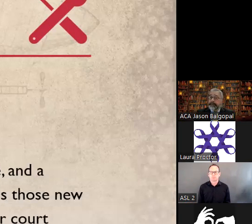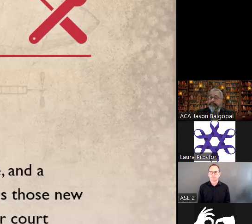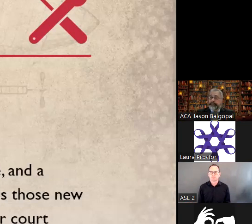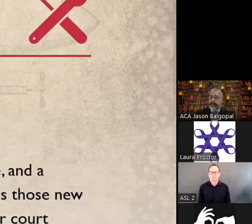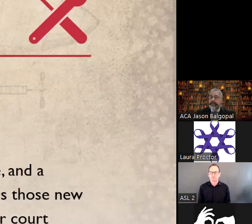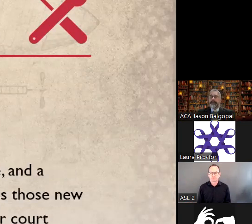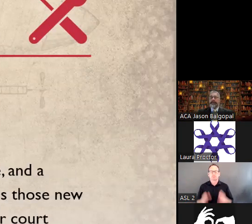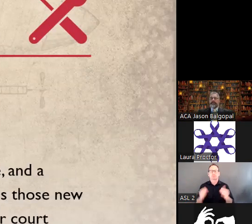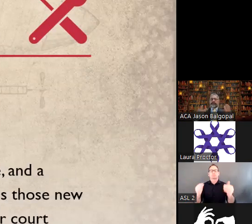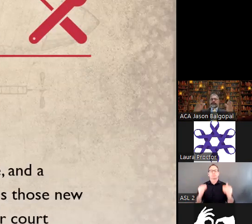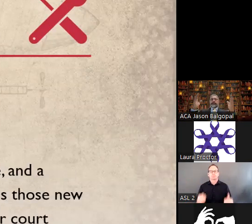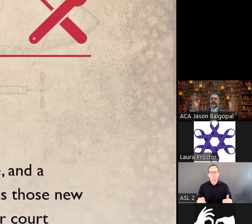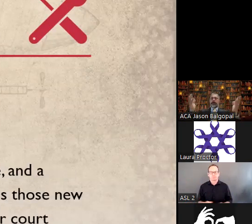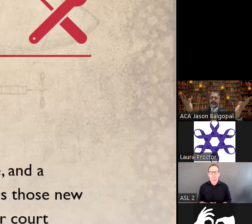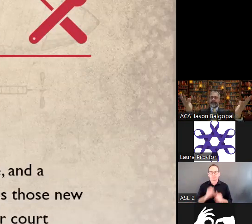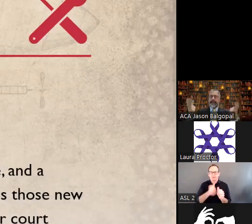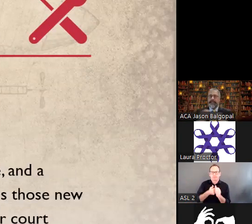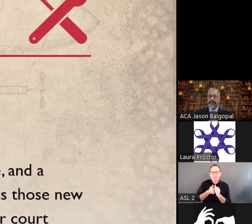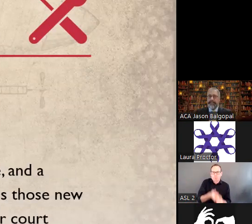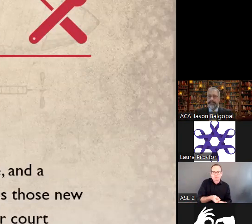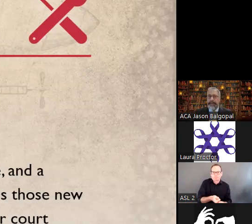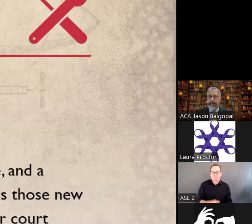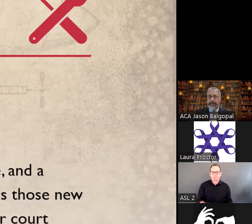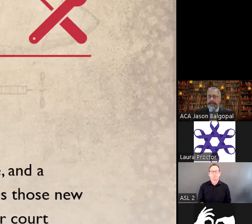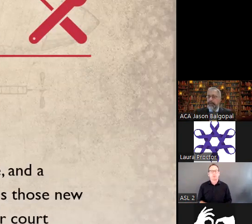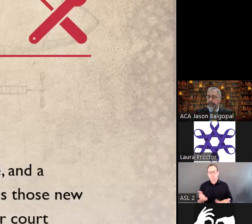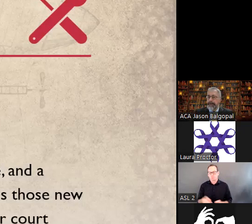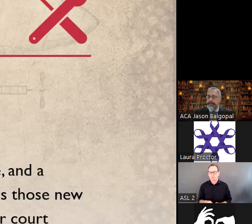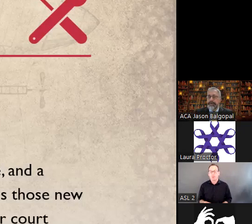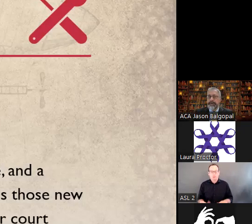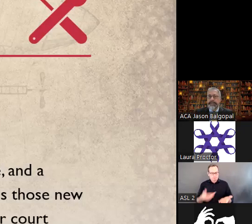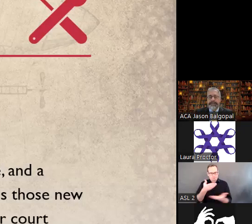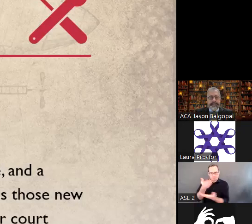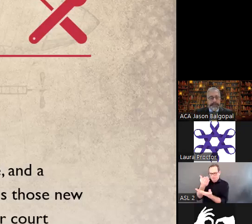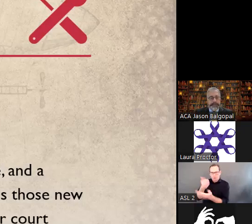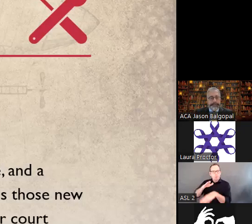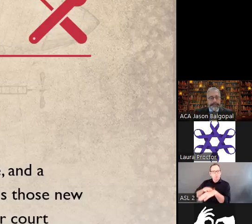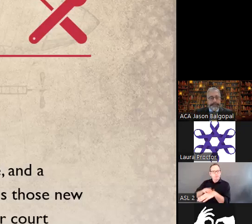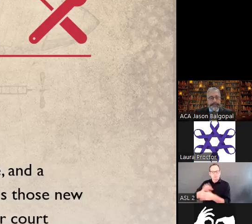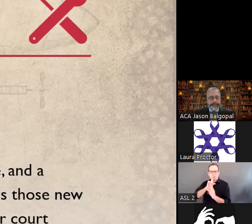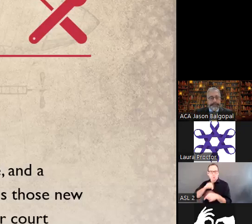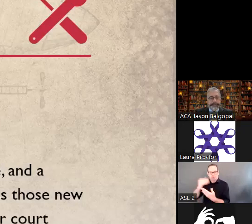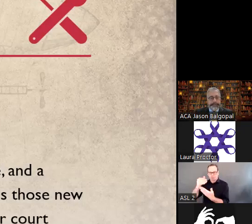Enforcement. You've got this fancy piece of paper now, this probation order, this peace bond.